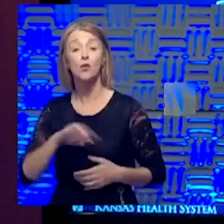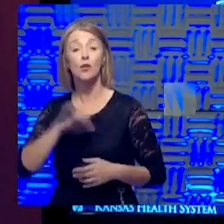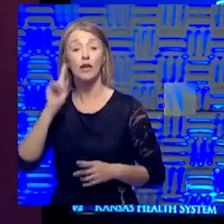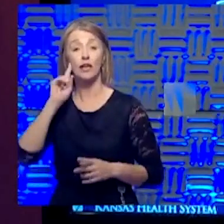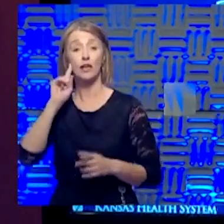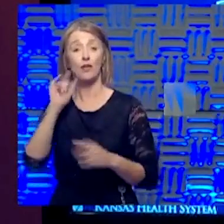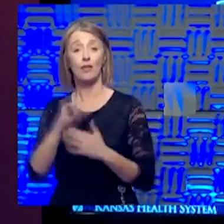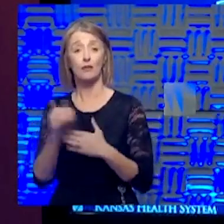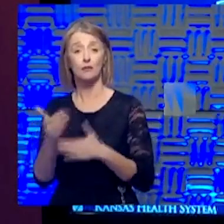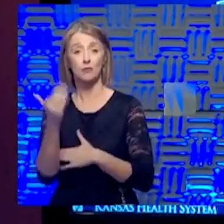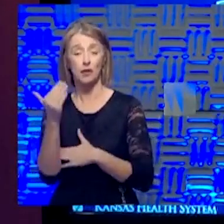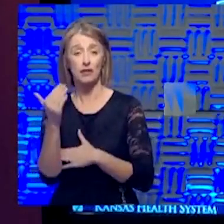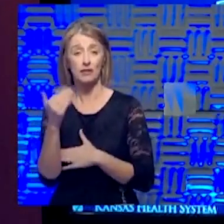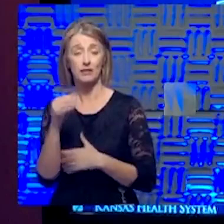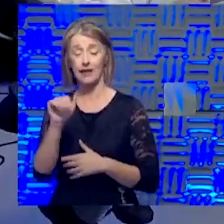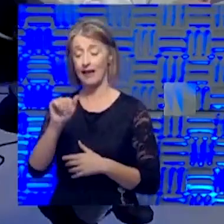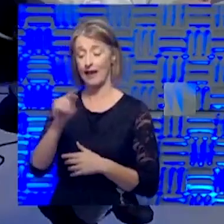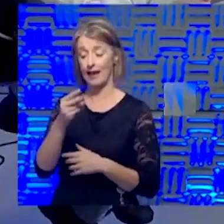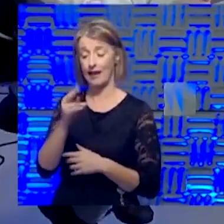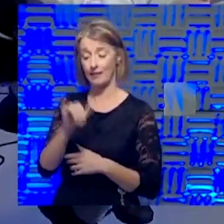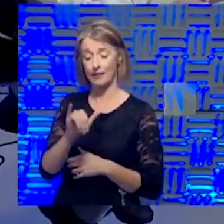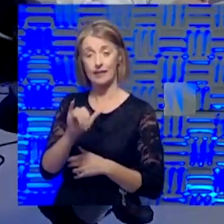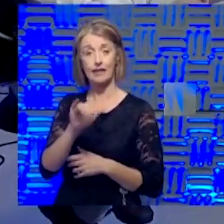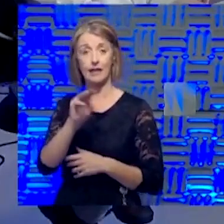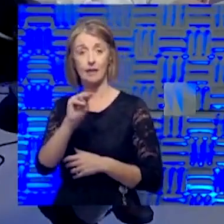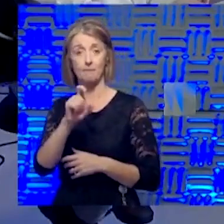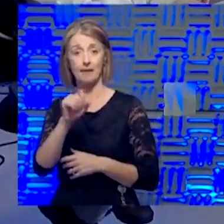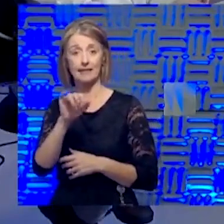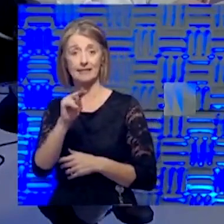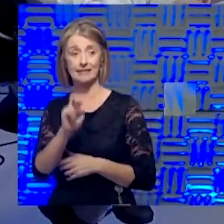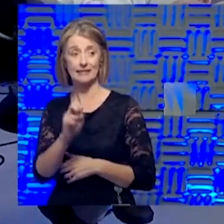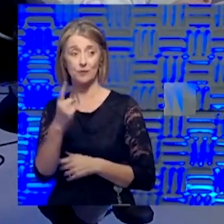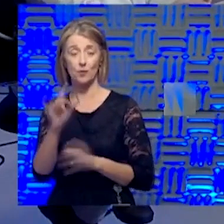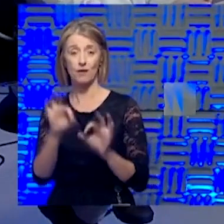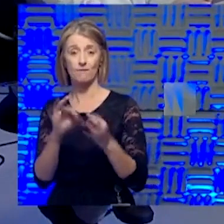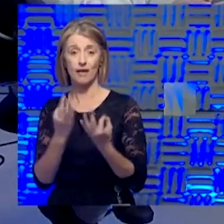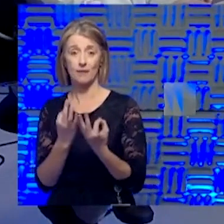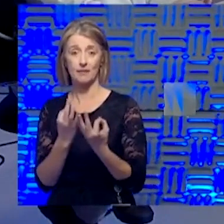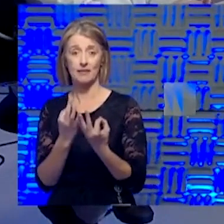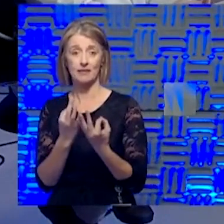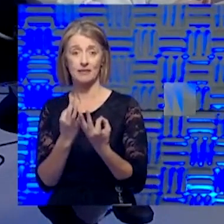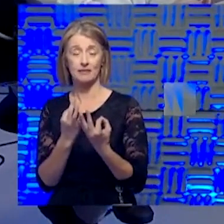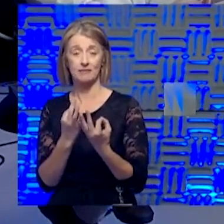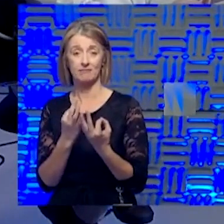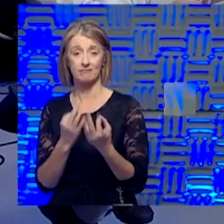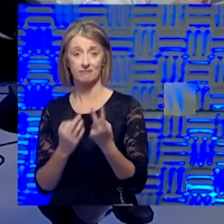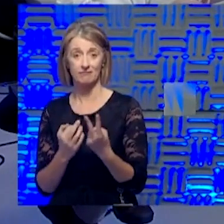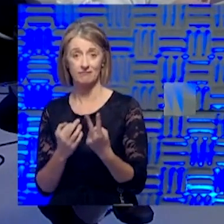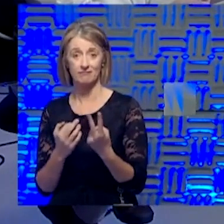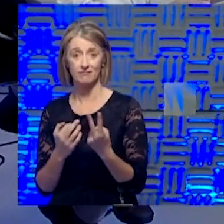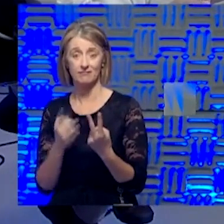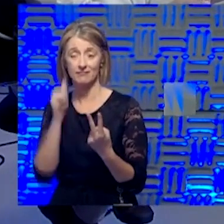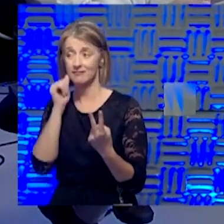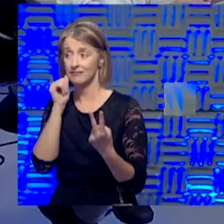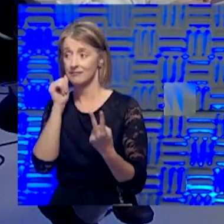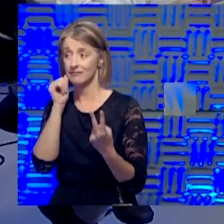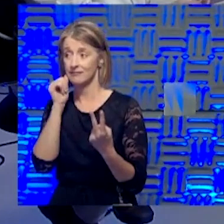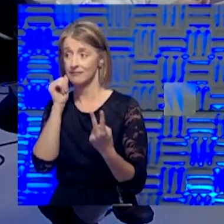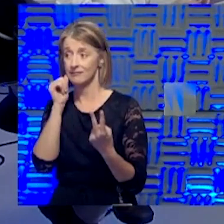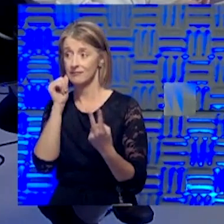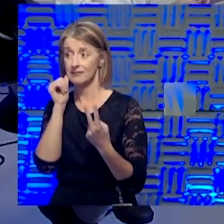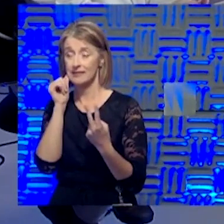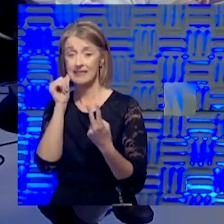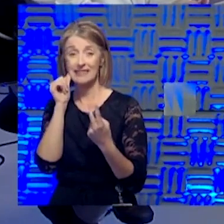conversation this morning. We have Anthony and Maxine from one family. They got it. Your sister, right? Yep. And